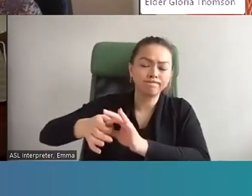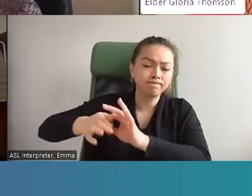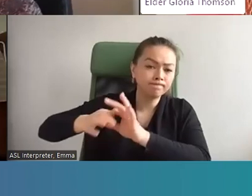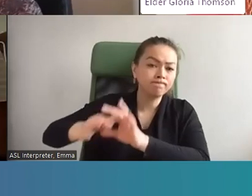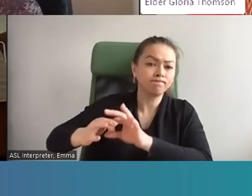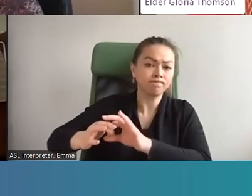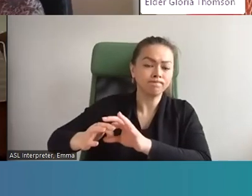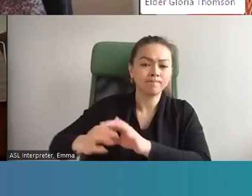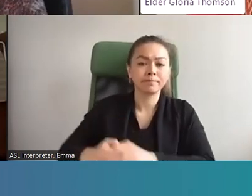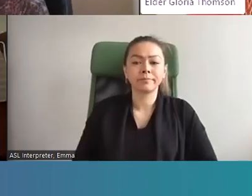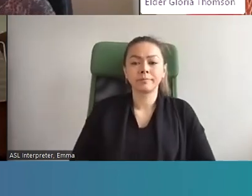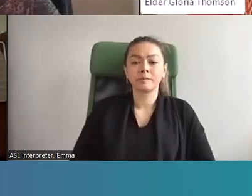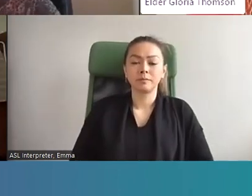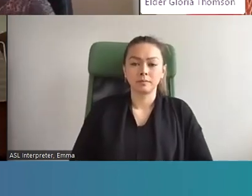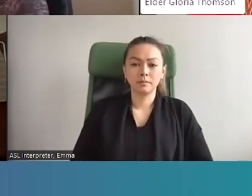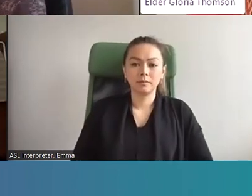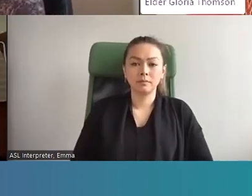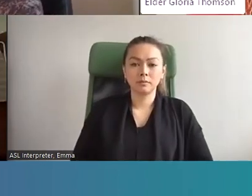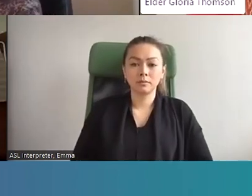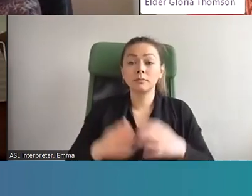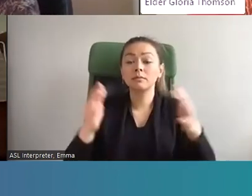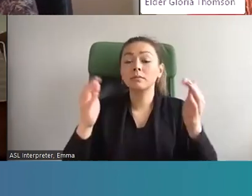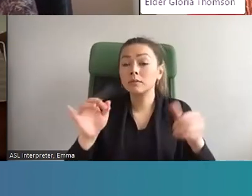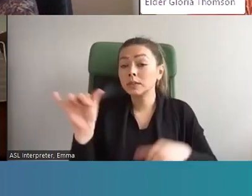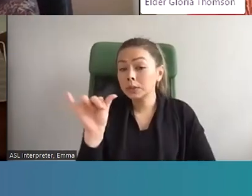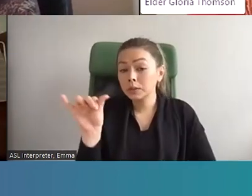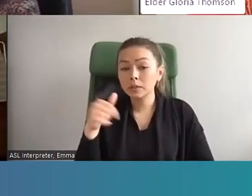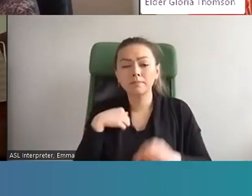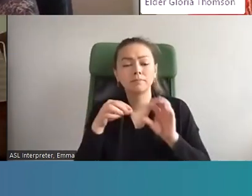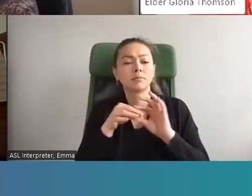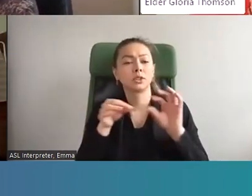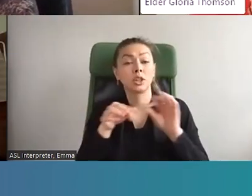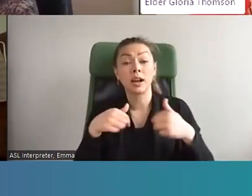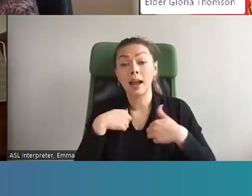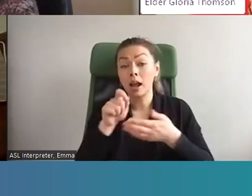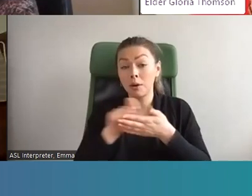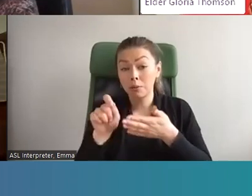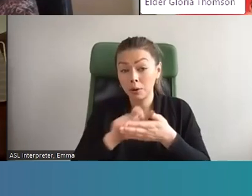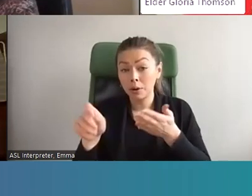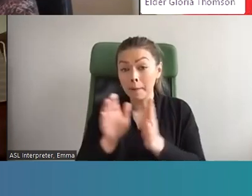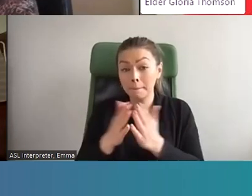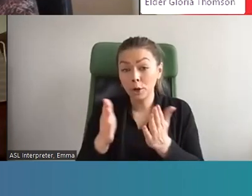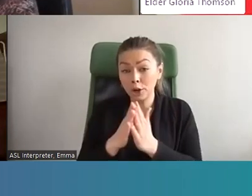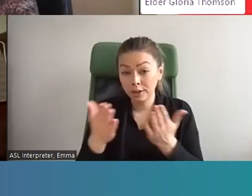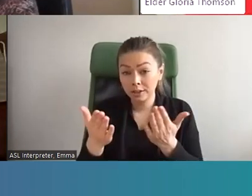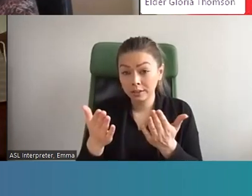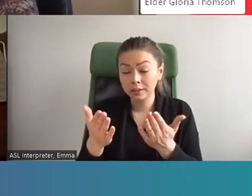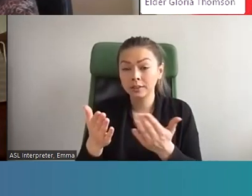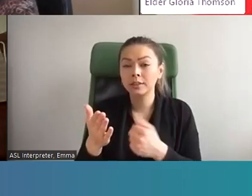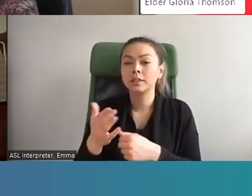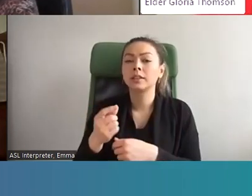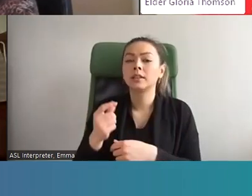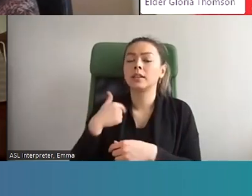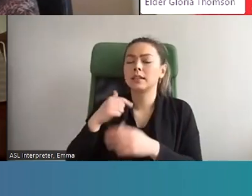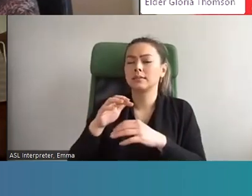just to mention that I wrote a book that it's called Ondagahutnes, and it means coming to that